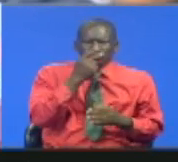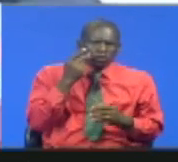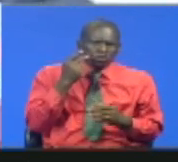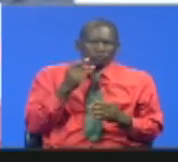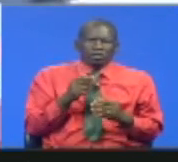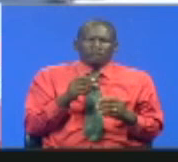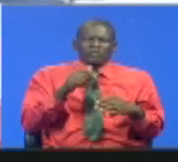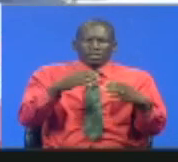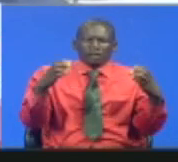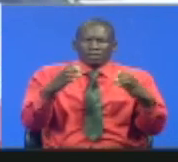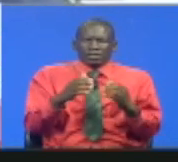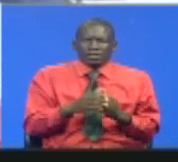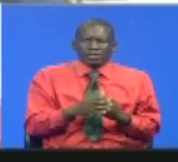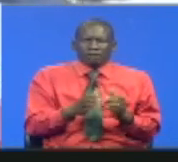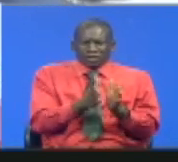katika chama organs